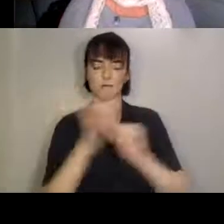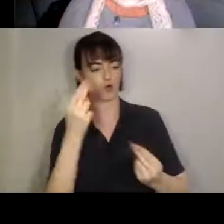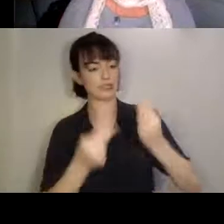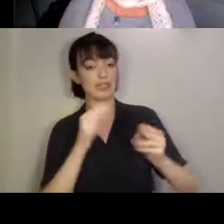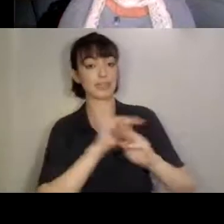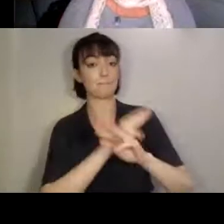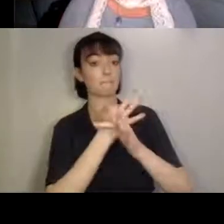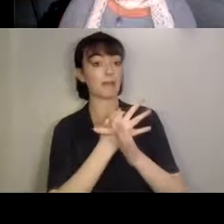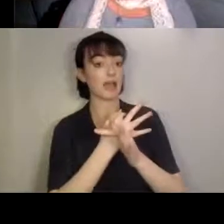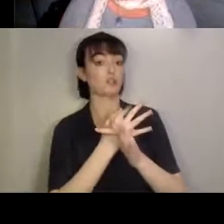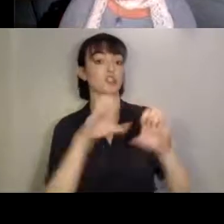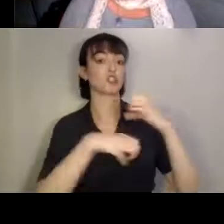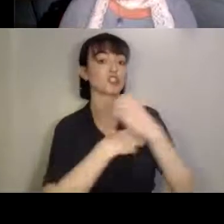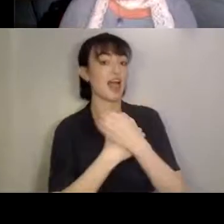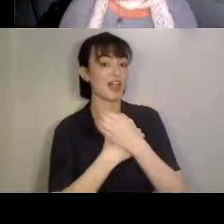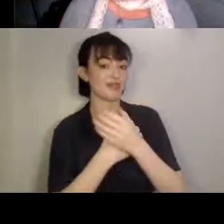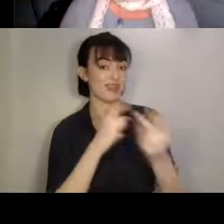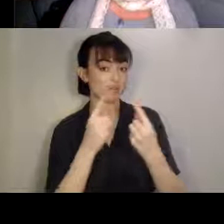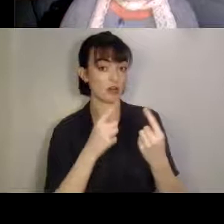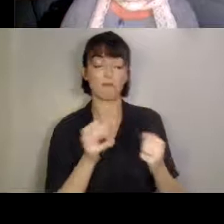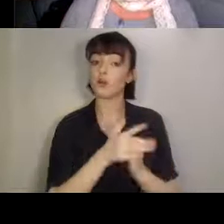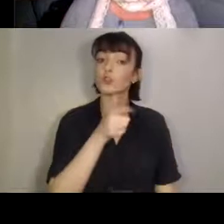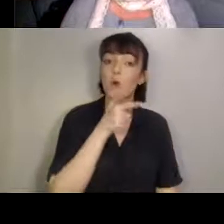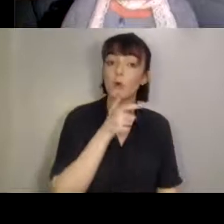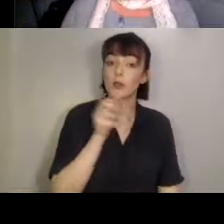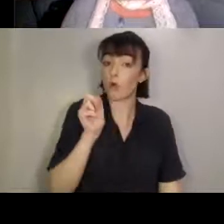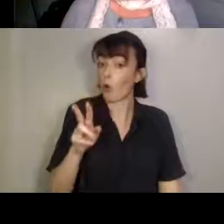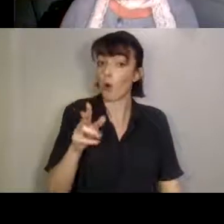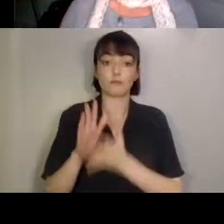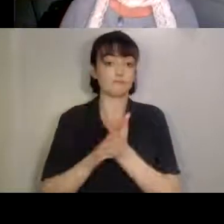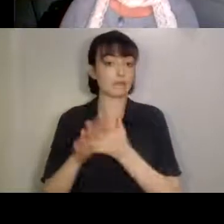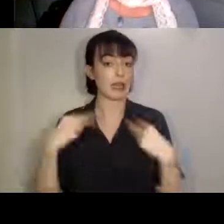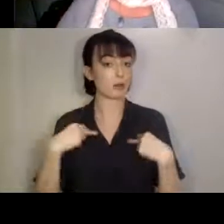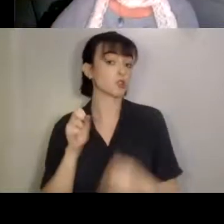use spoken or sign language, or indeed both.